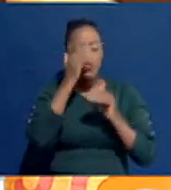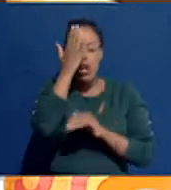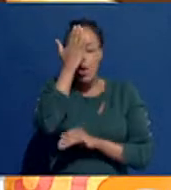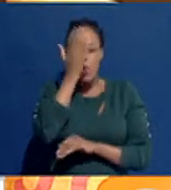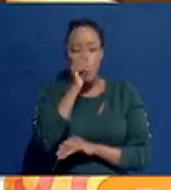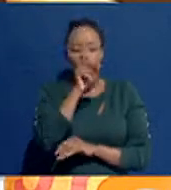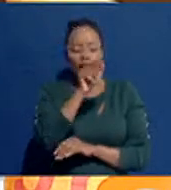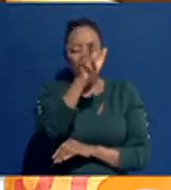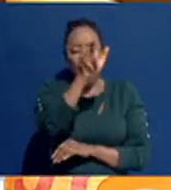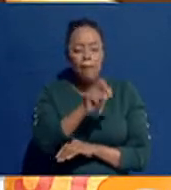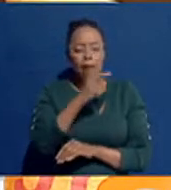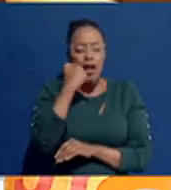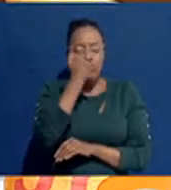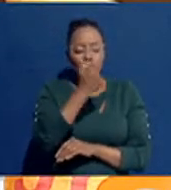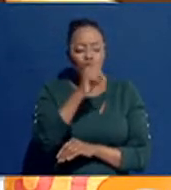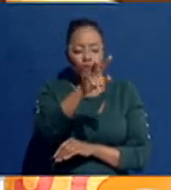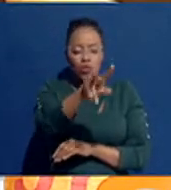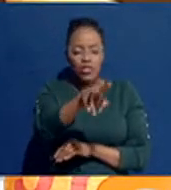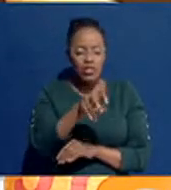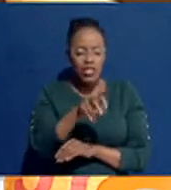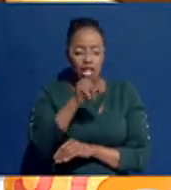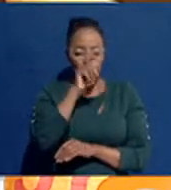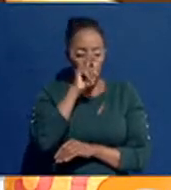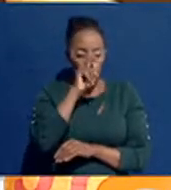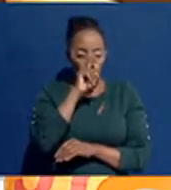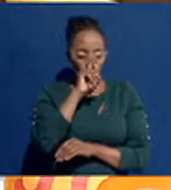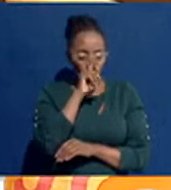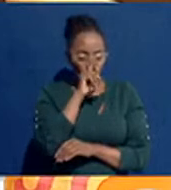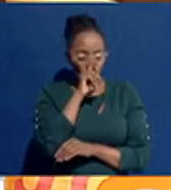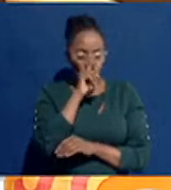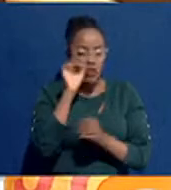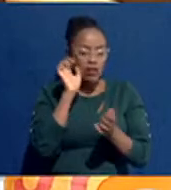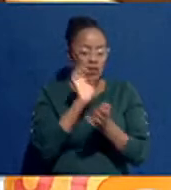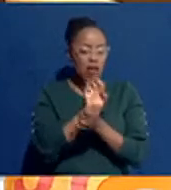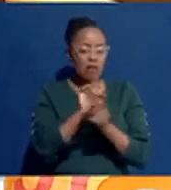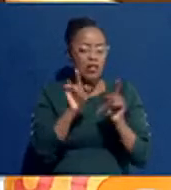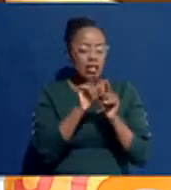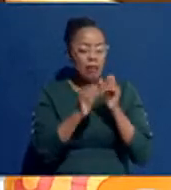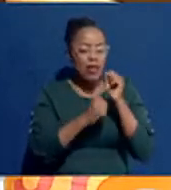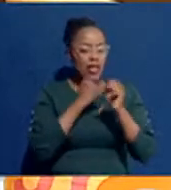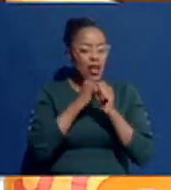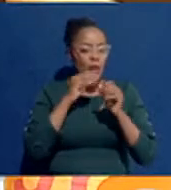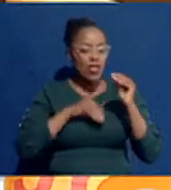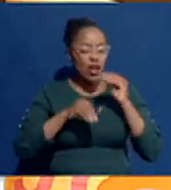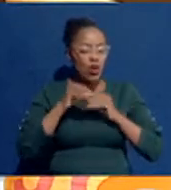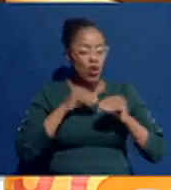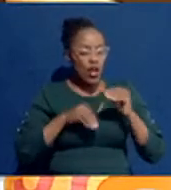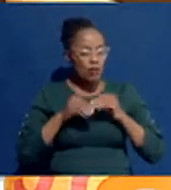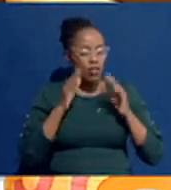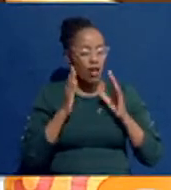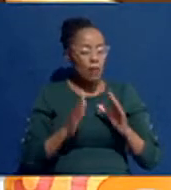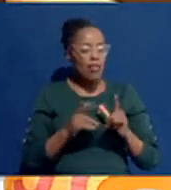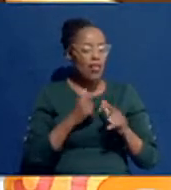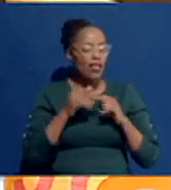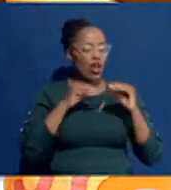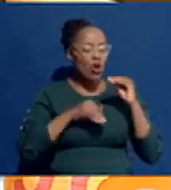a person who steals chicken anafungwa the second day? na mtu wa corruption anachukua